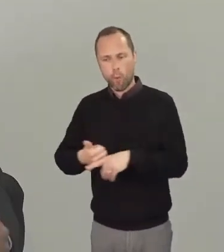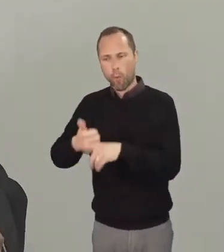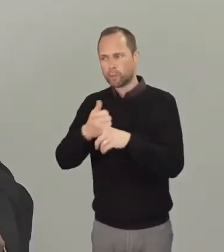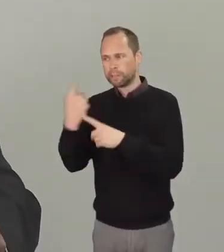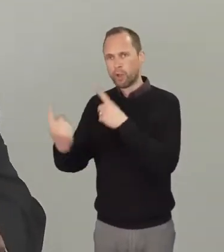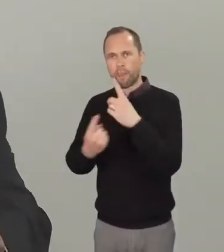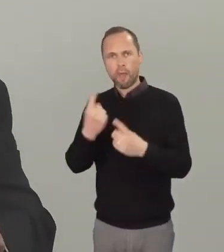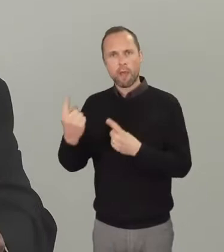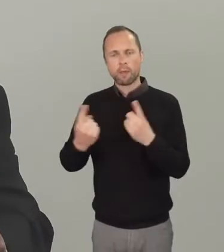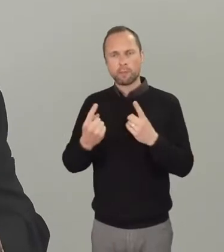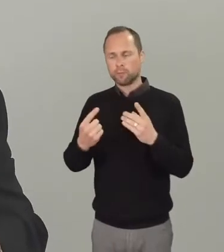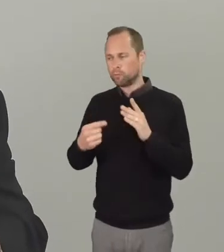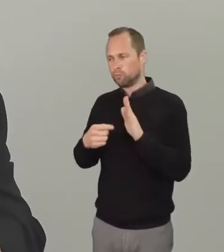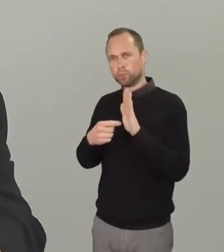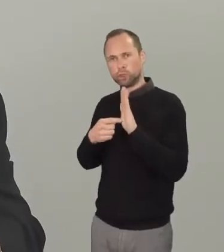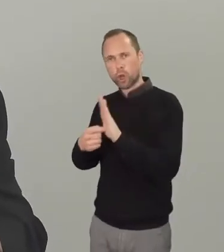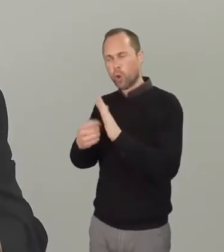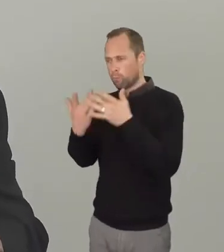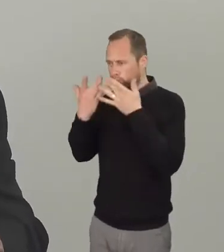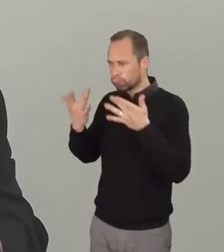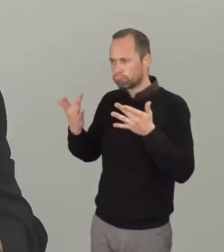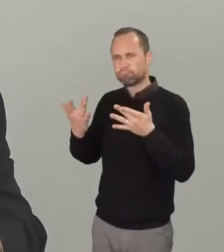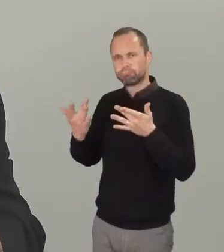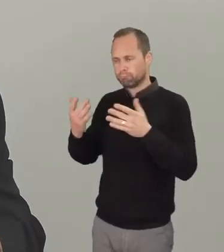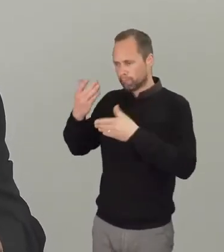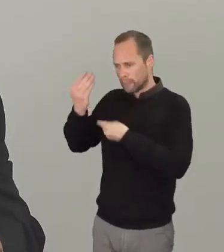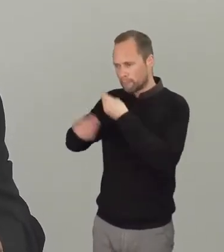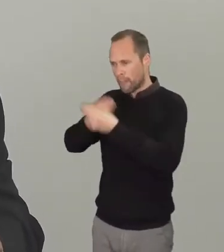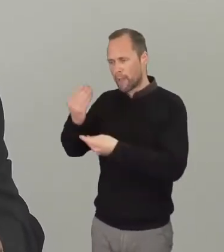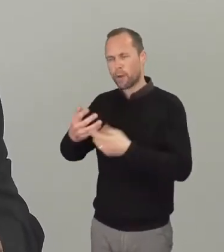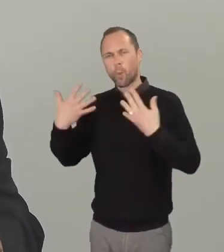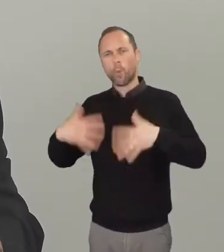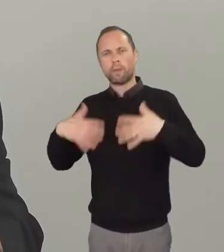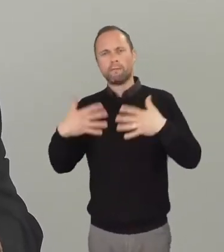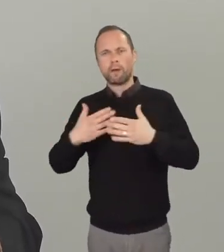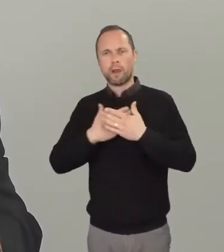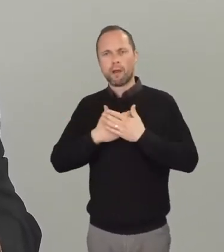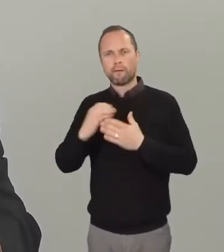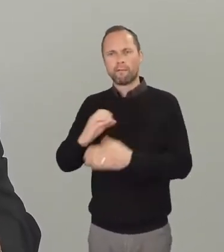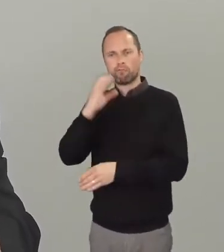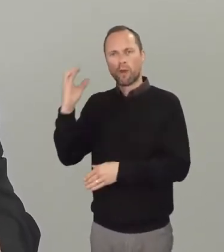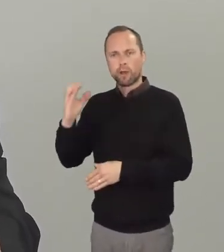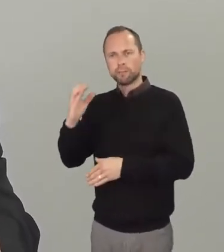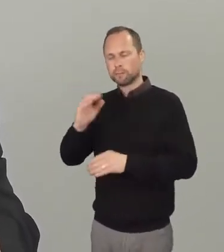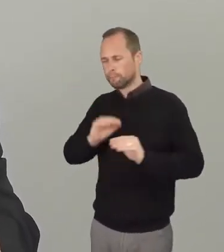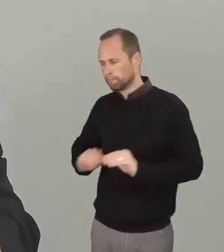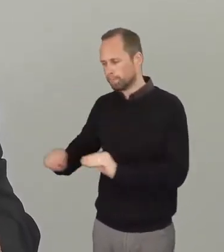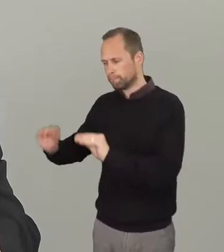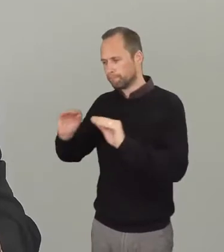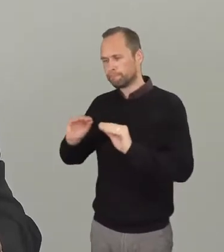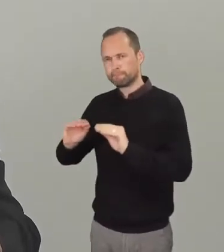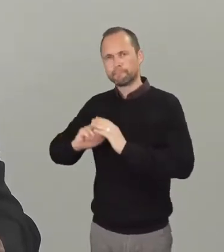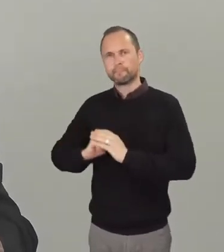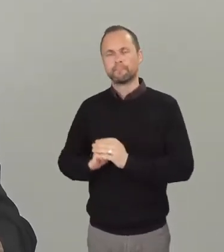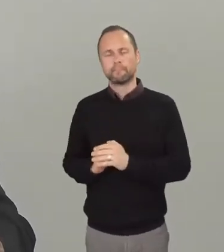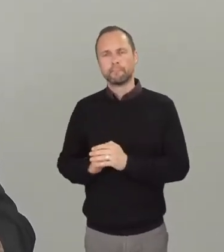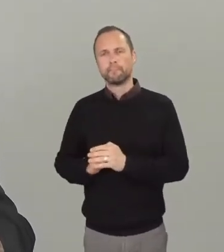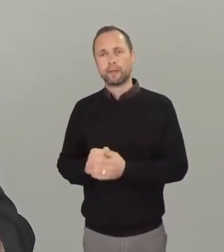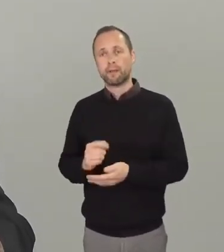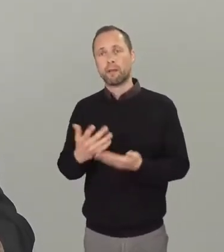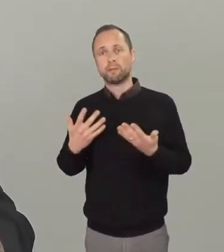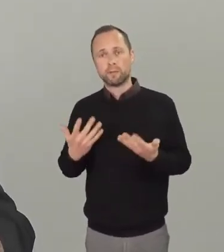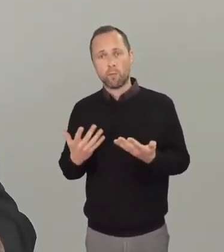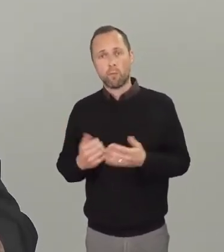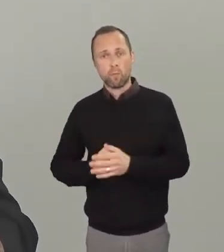show and tell them about the wonderful love of Christ. And that's